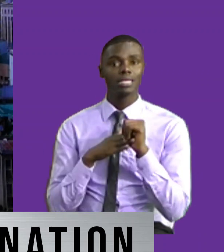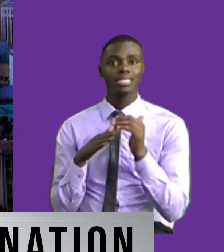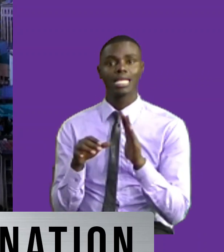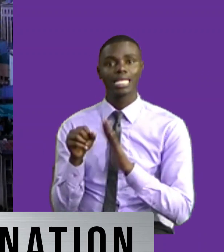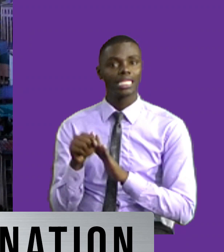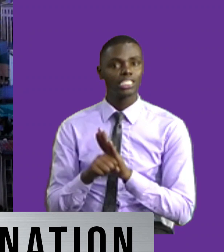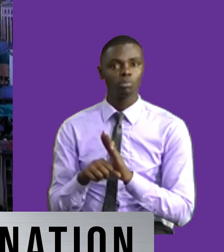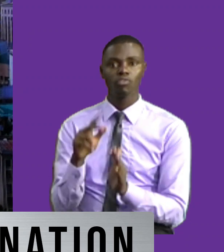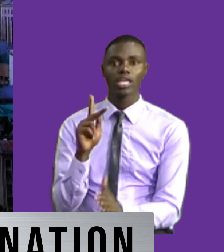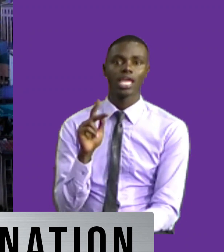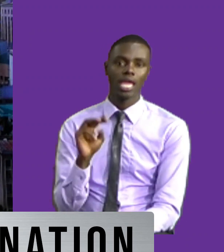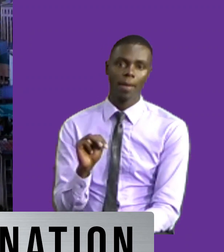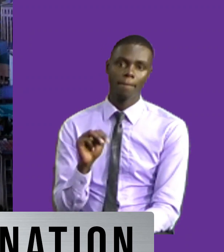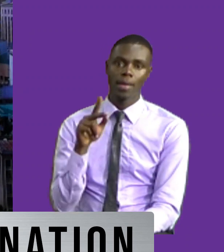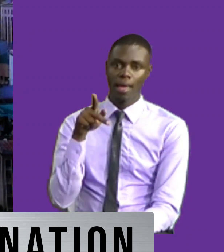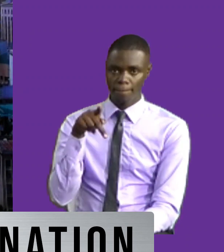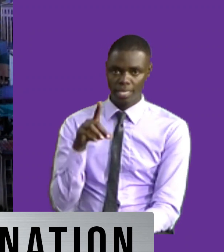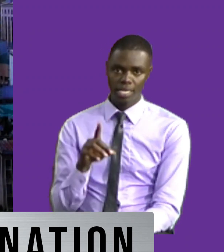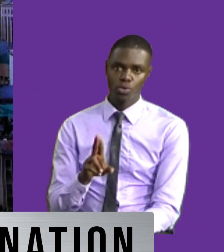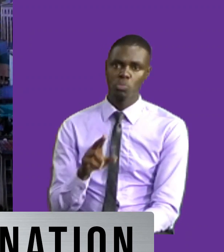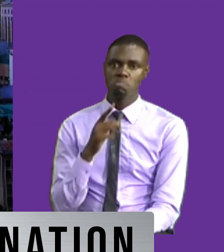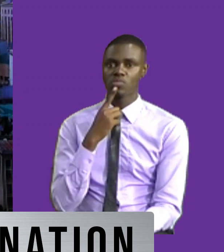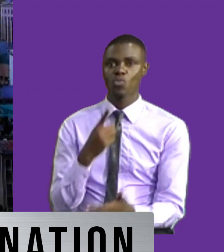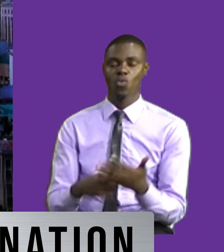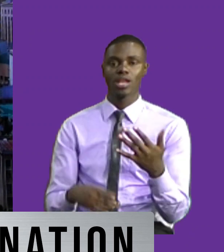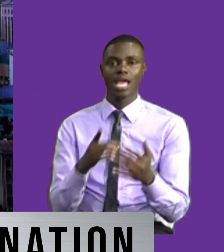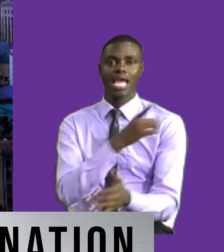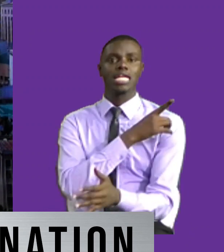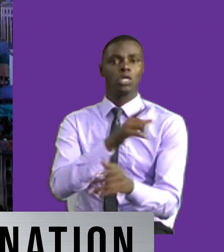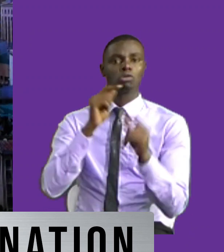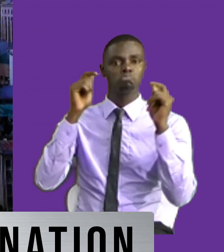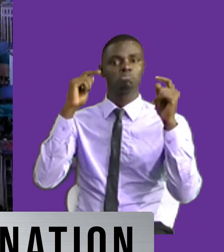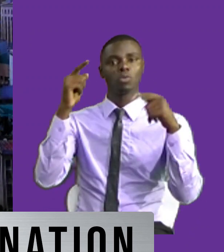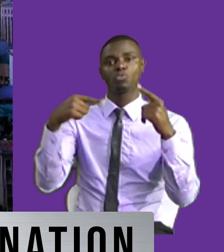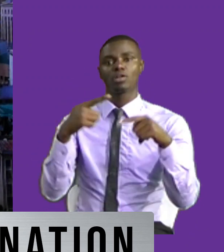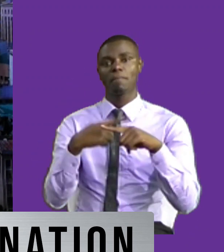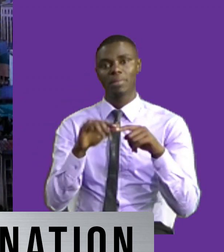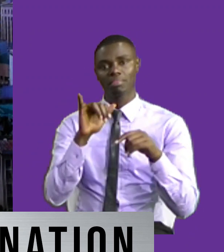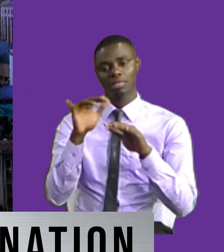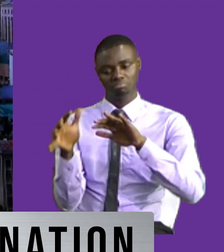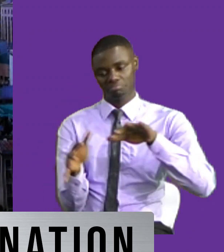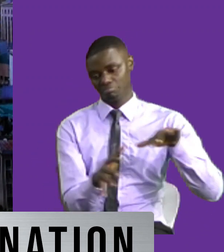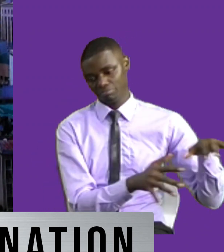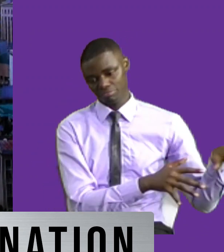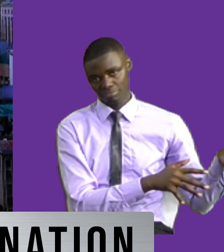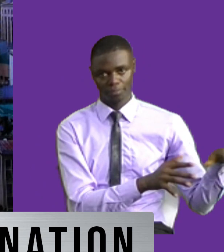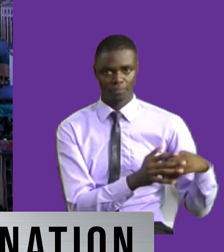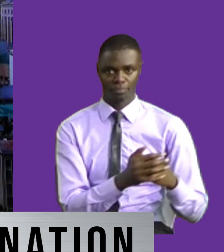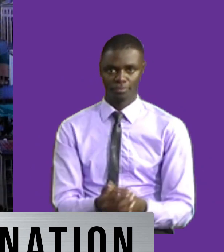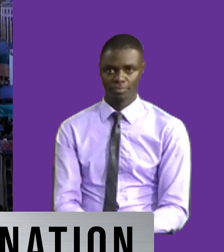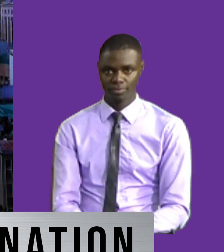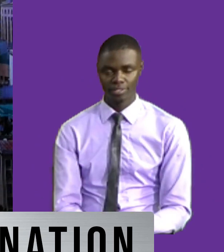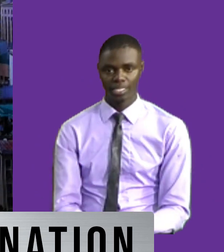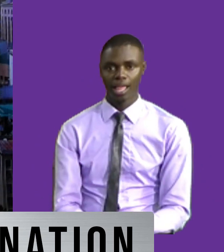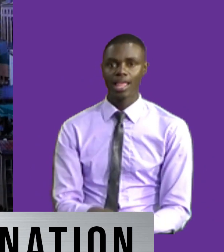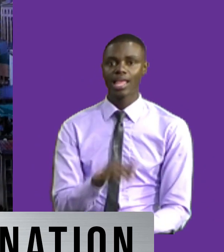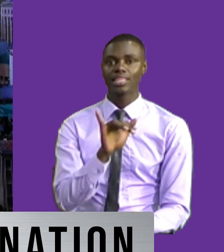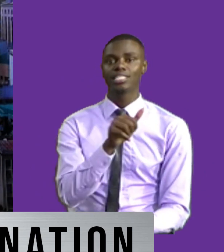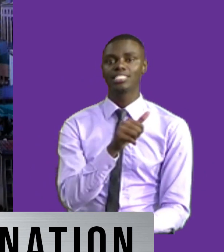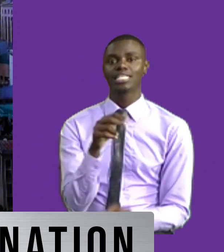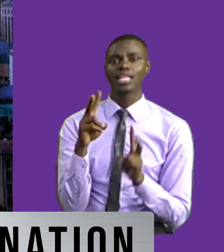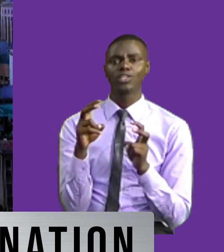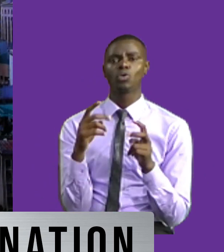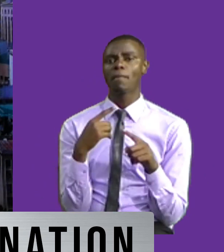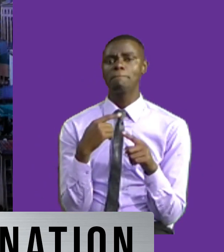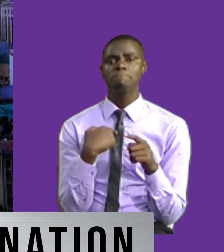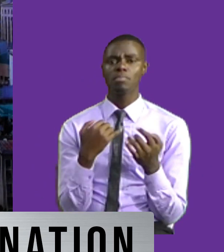leaderships of KMPDU are actually saying the doctors are on strike. But anyway, that's... Yeah, that is another issue. But